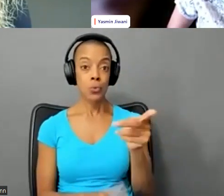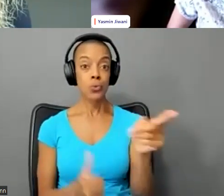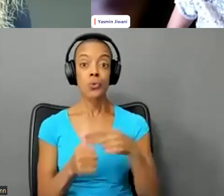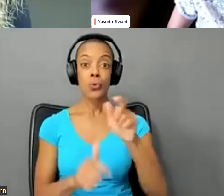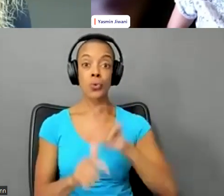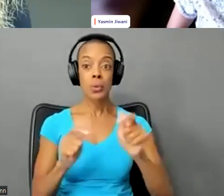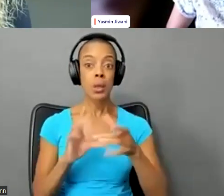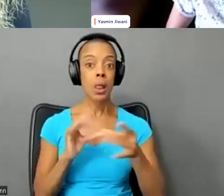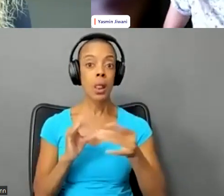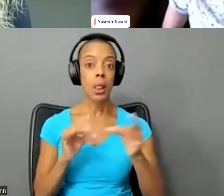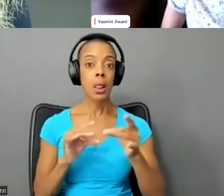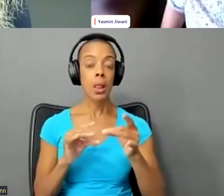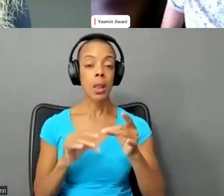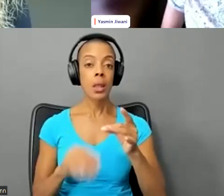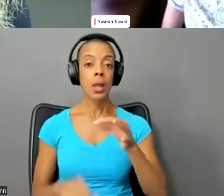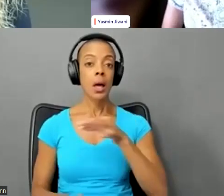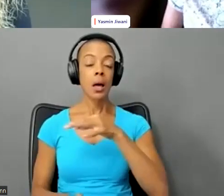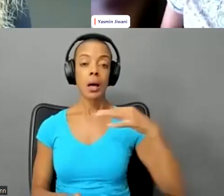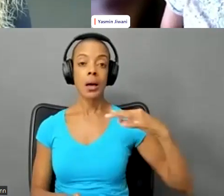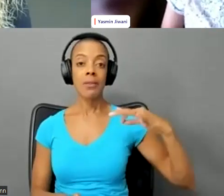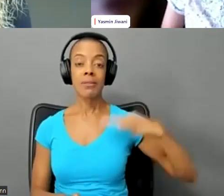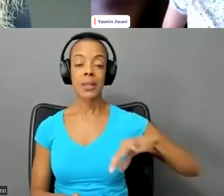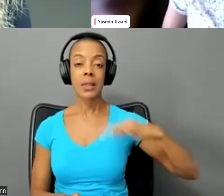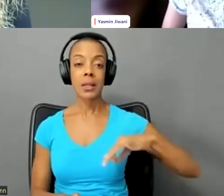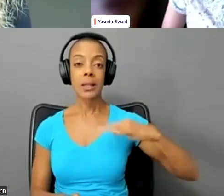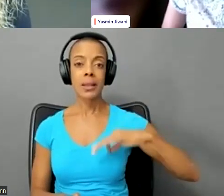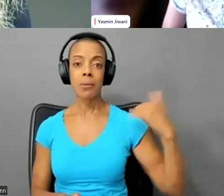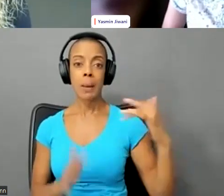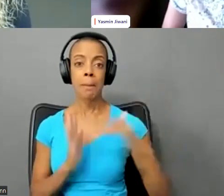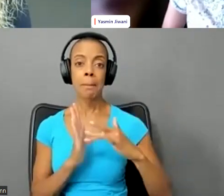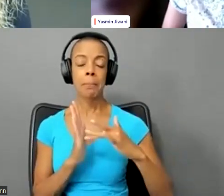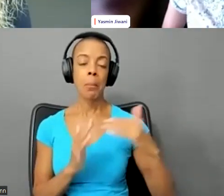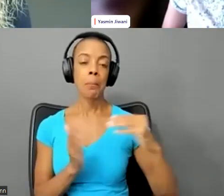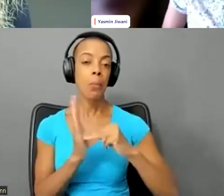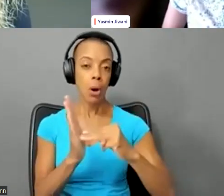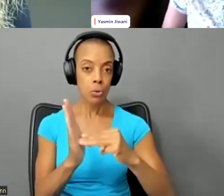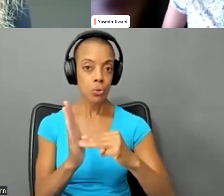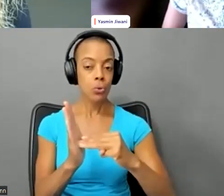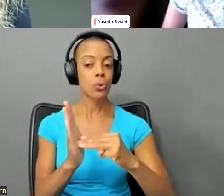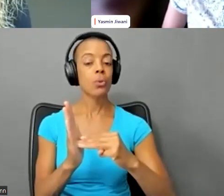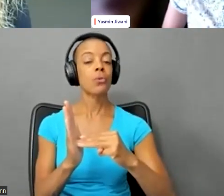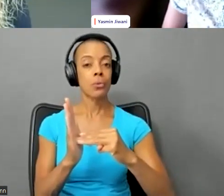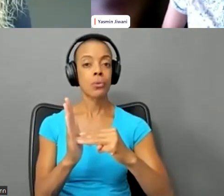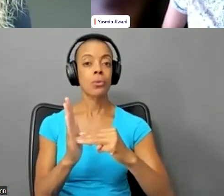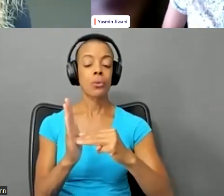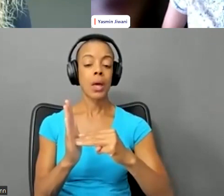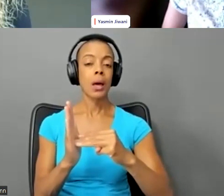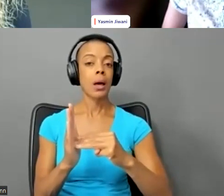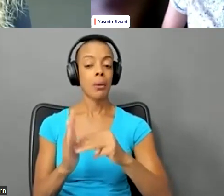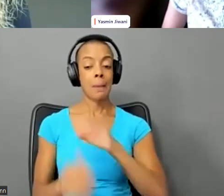Philadelphia model for assessing how police stations and police forces